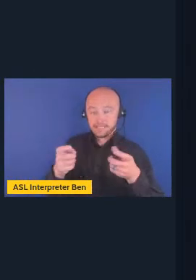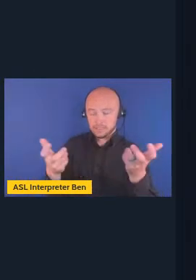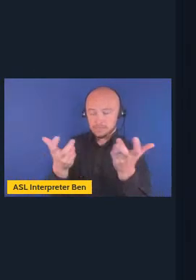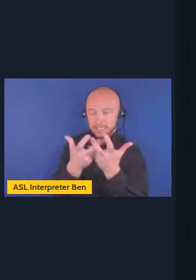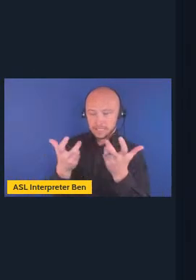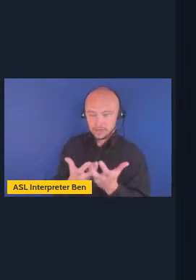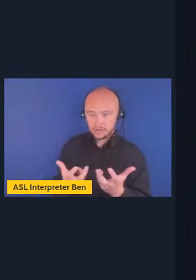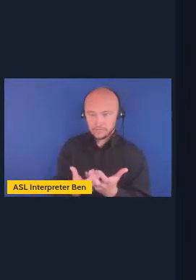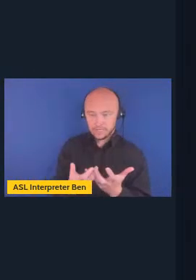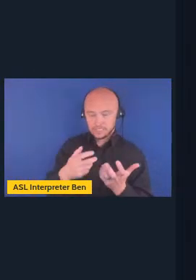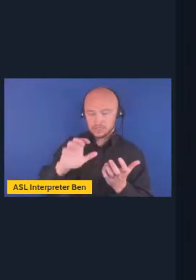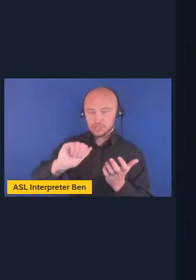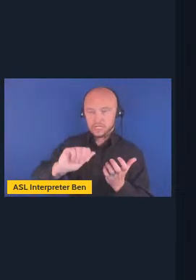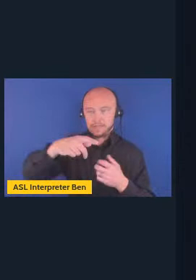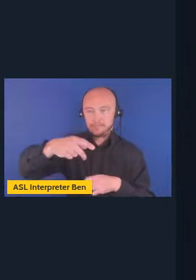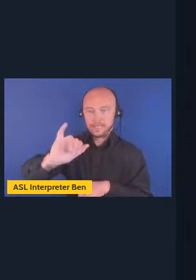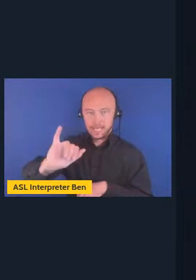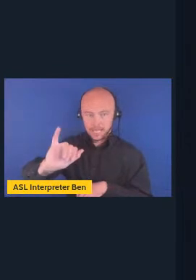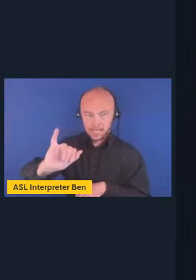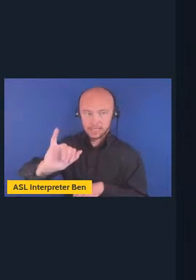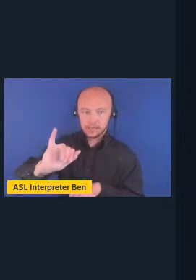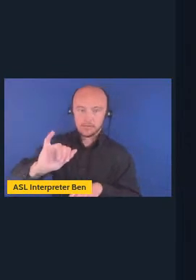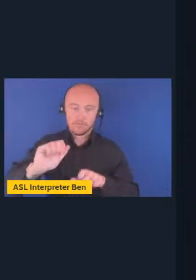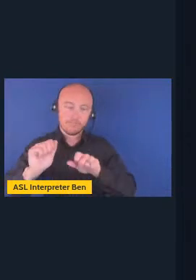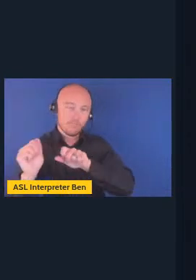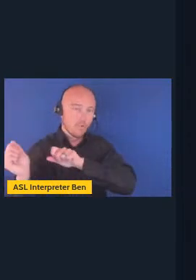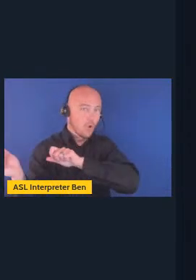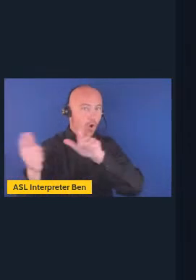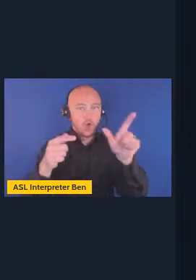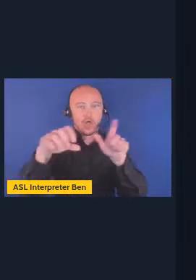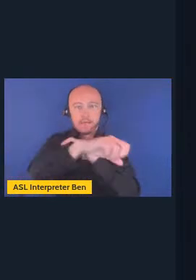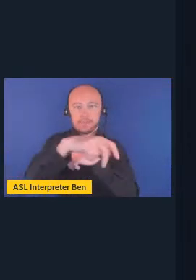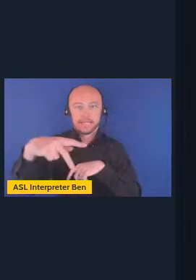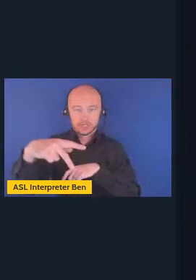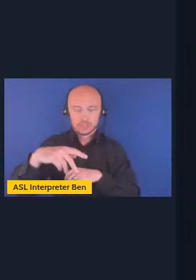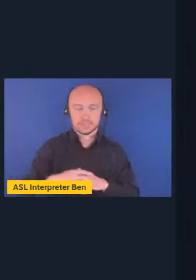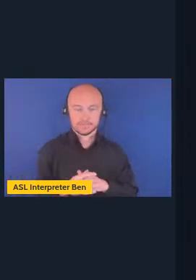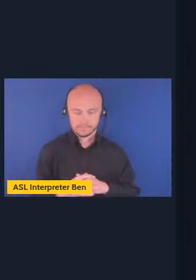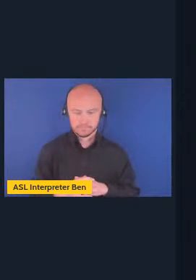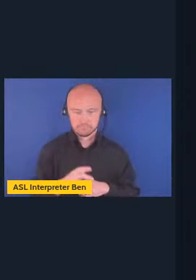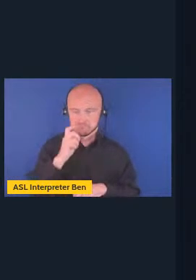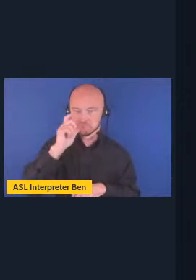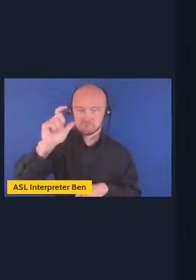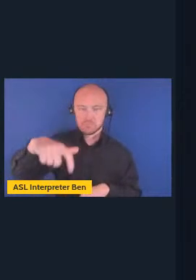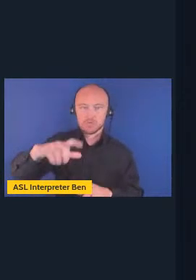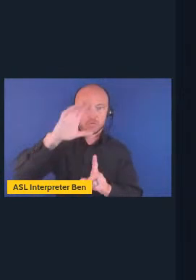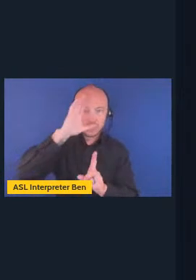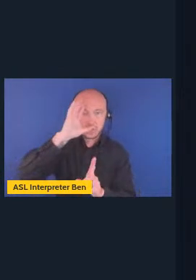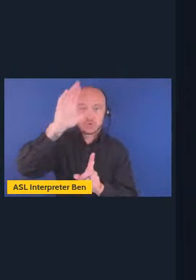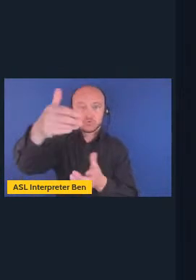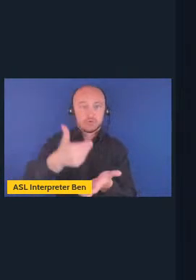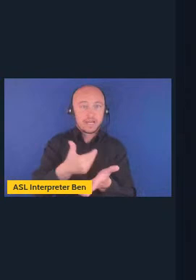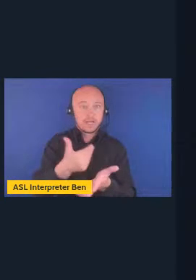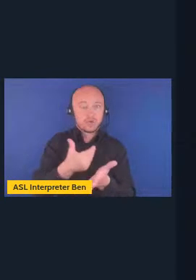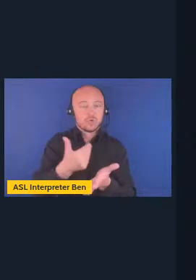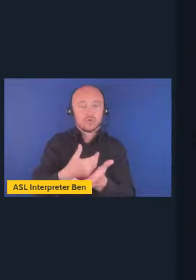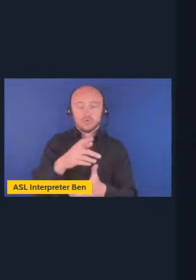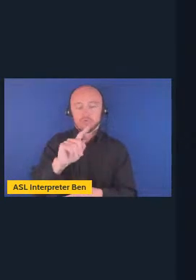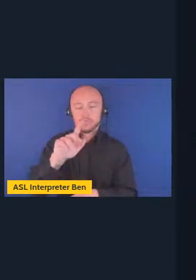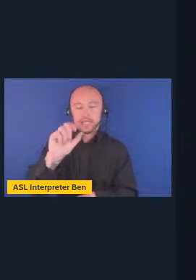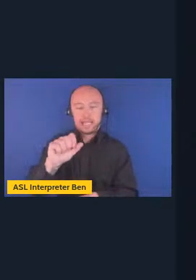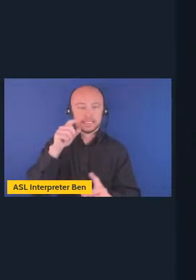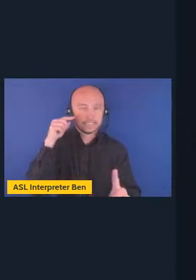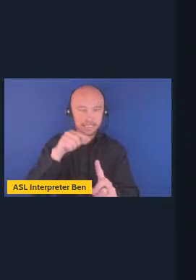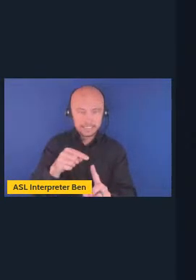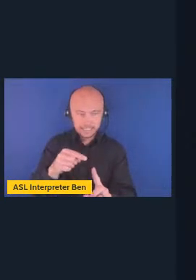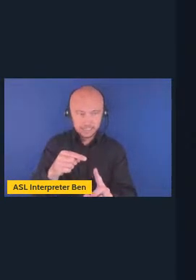and API for all your container-based application. You do not need to create a new task definition to run